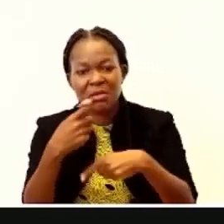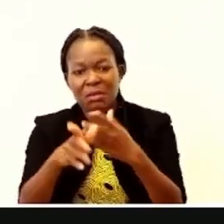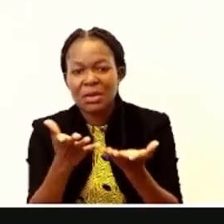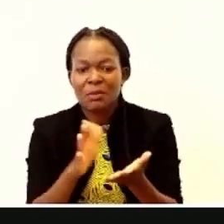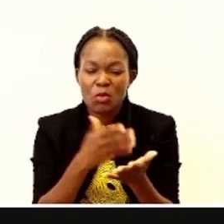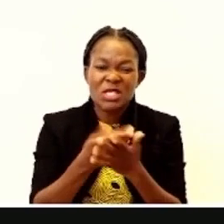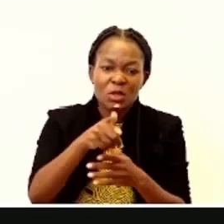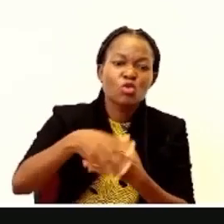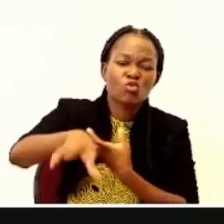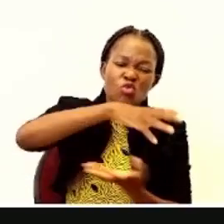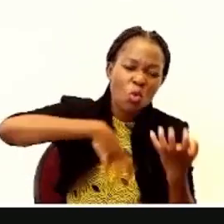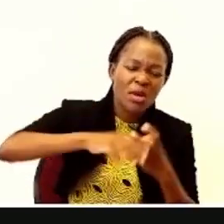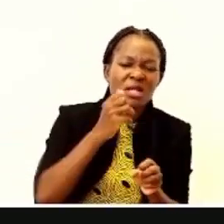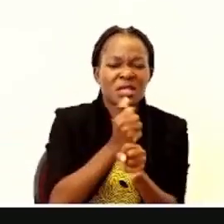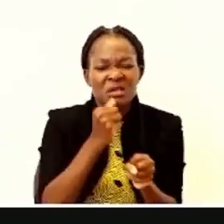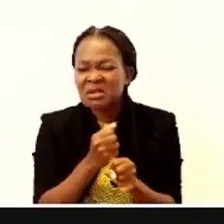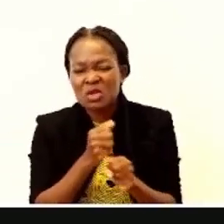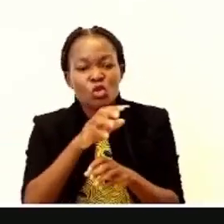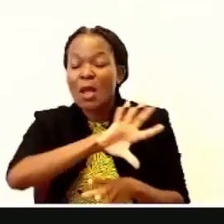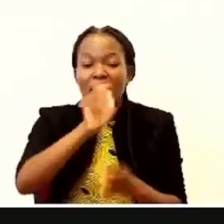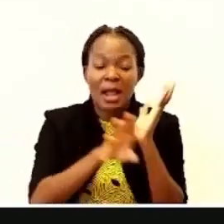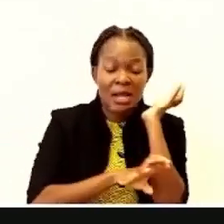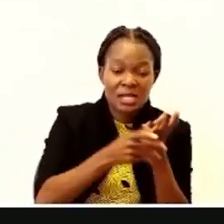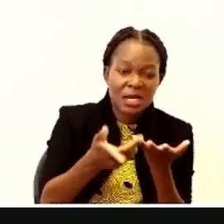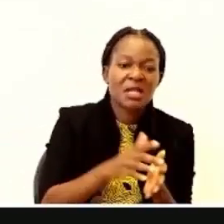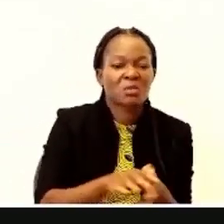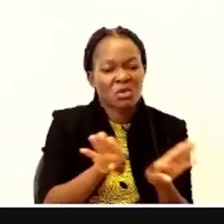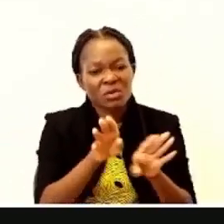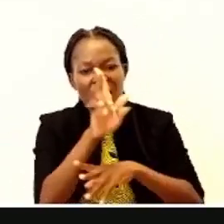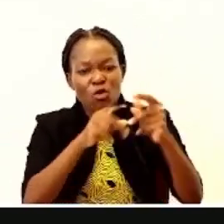harming communities, it's harming our water and nature. And it's going to be,